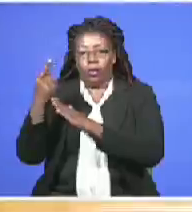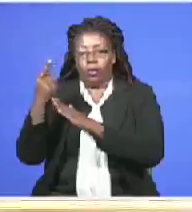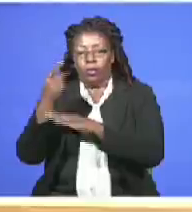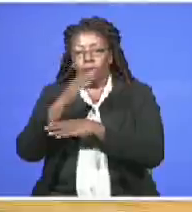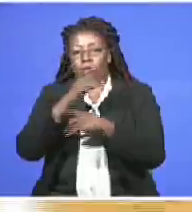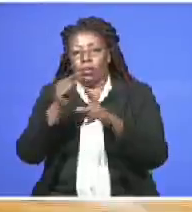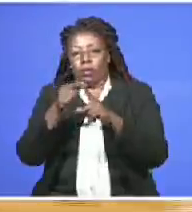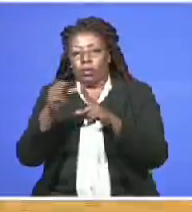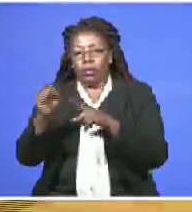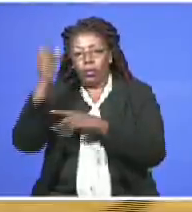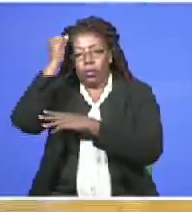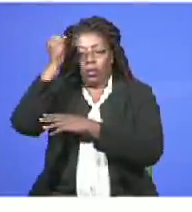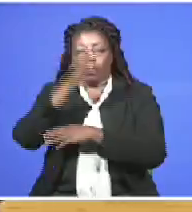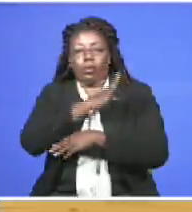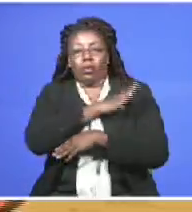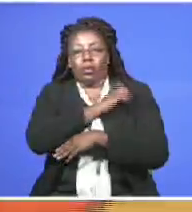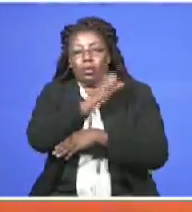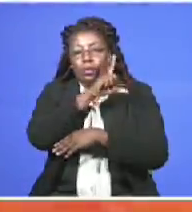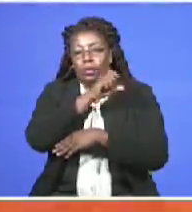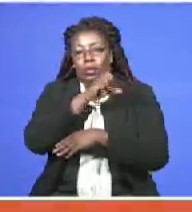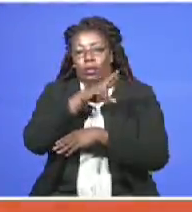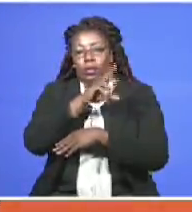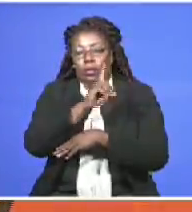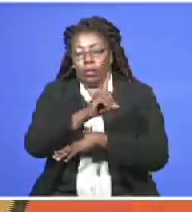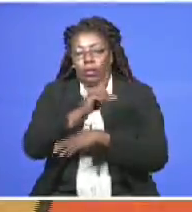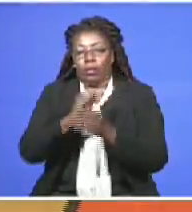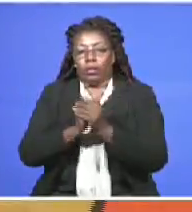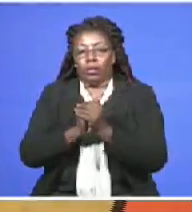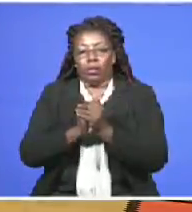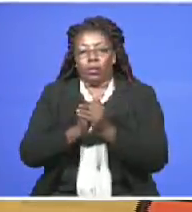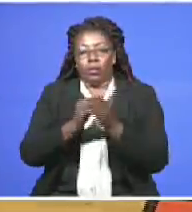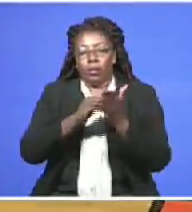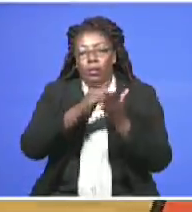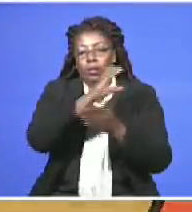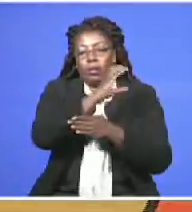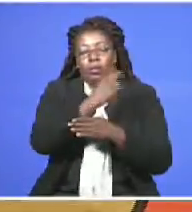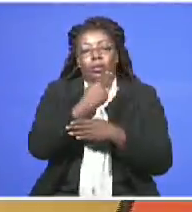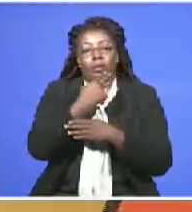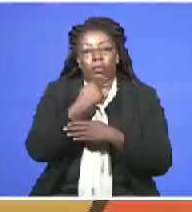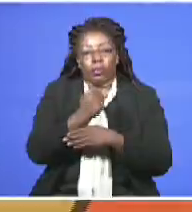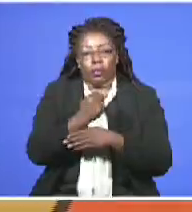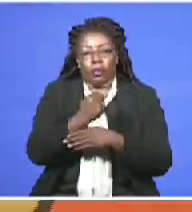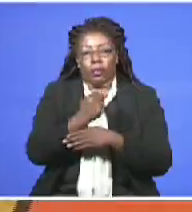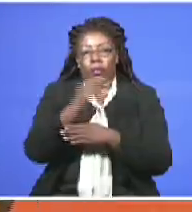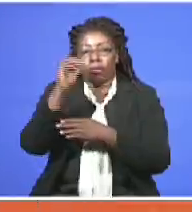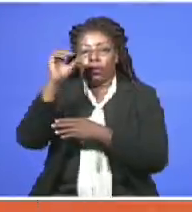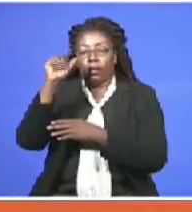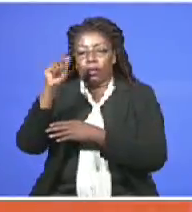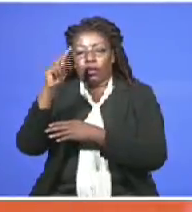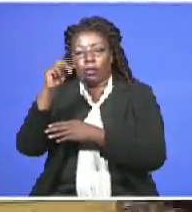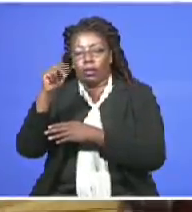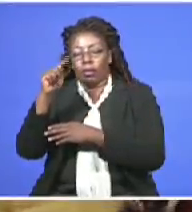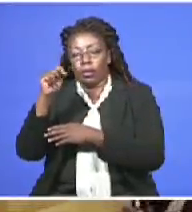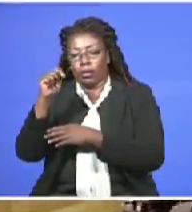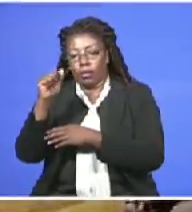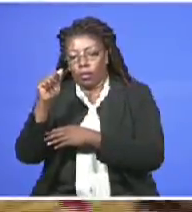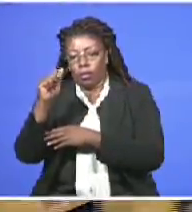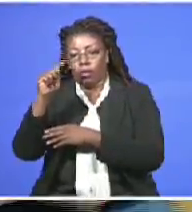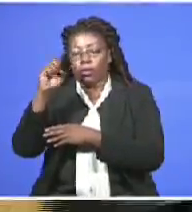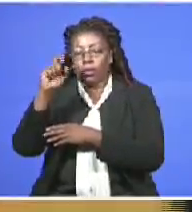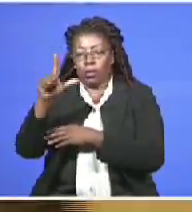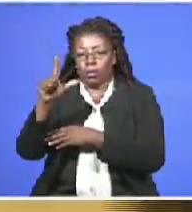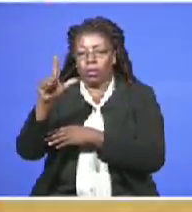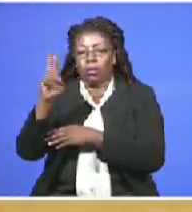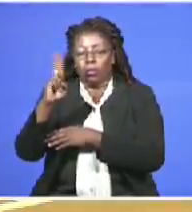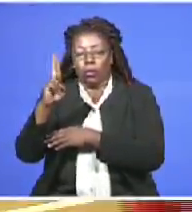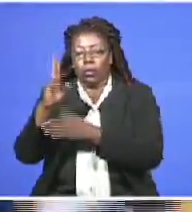Voshawn Bullard. After being swept by CC Sweeting in the Government School Championship, the Antal Rogers Timberwolves able to rebound. They